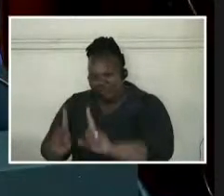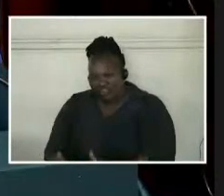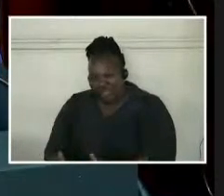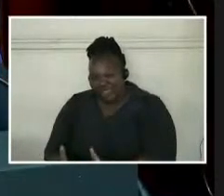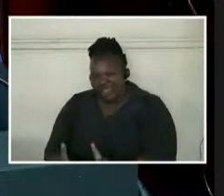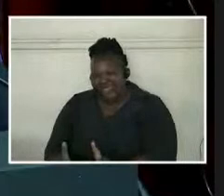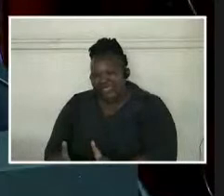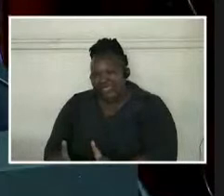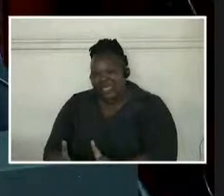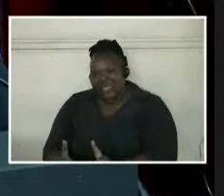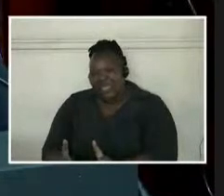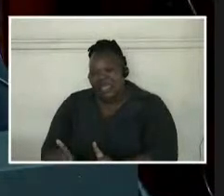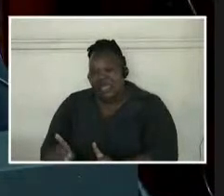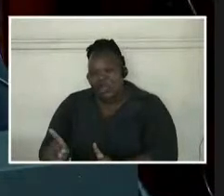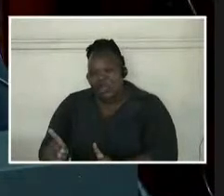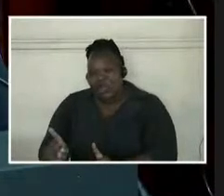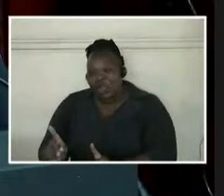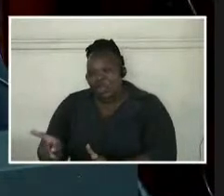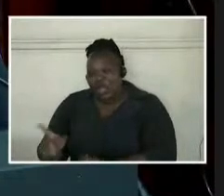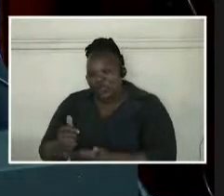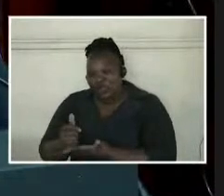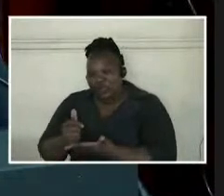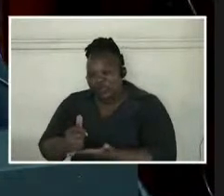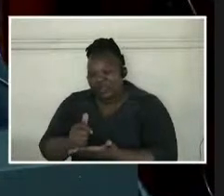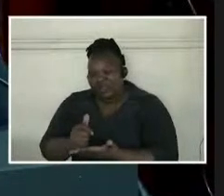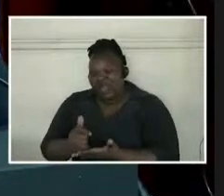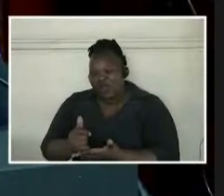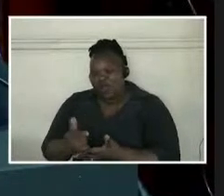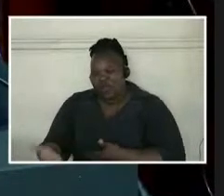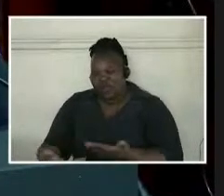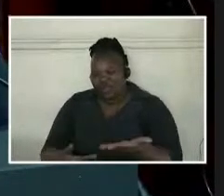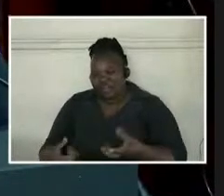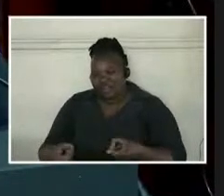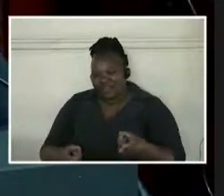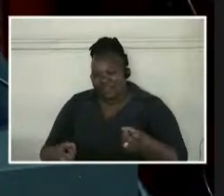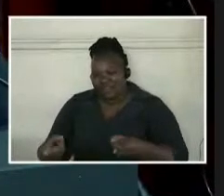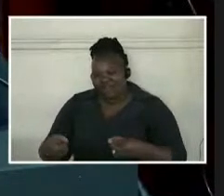that have a great impact on service delivery is prioritized